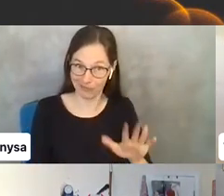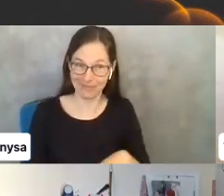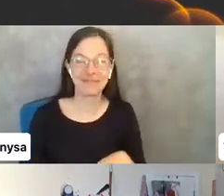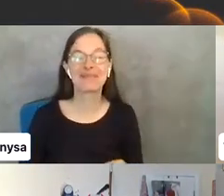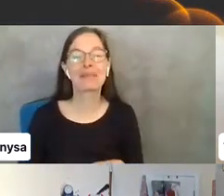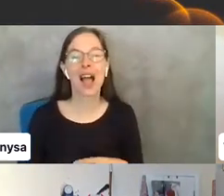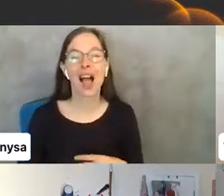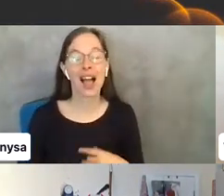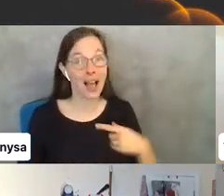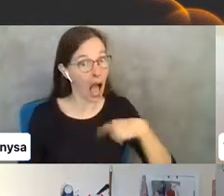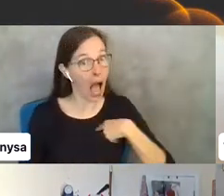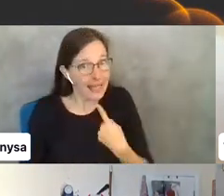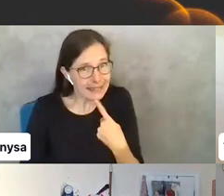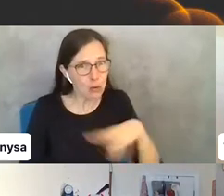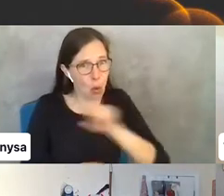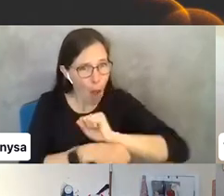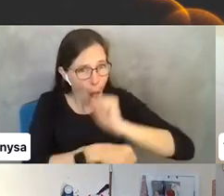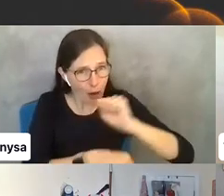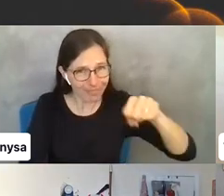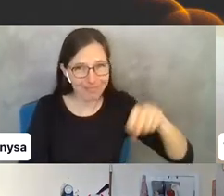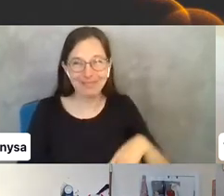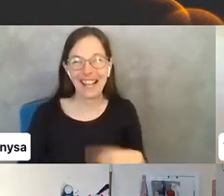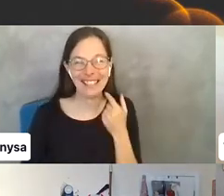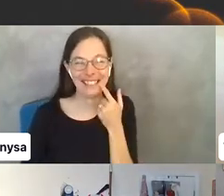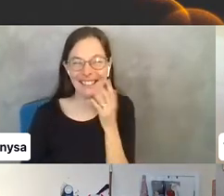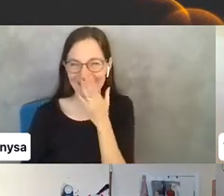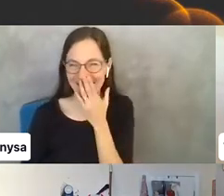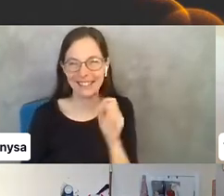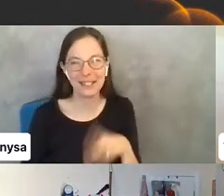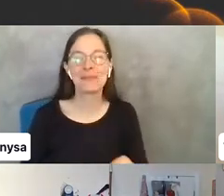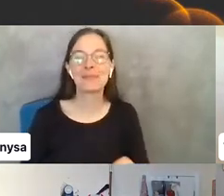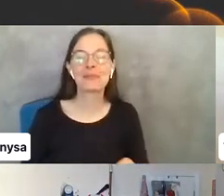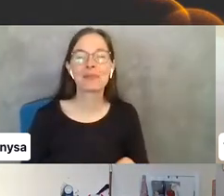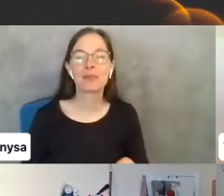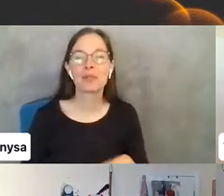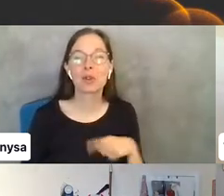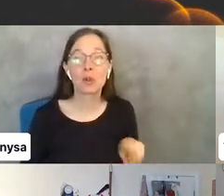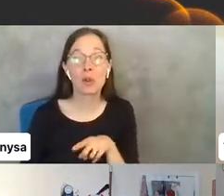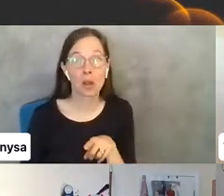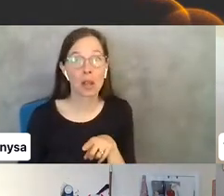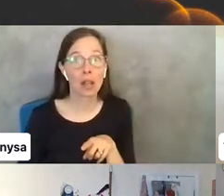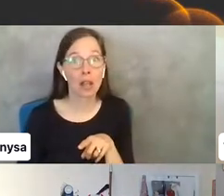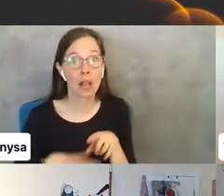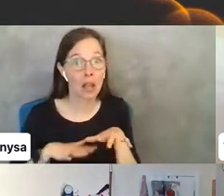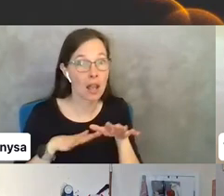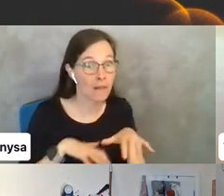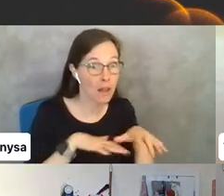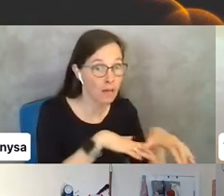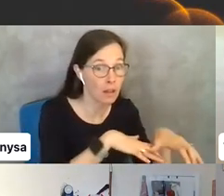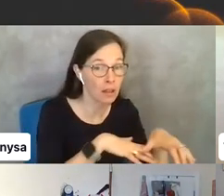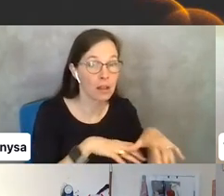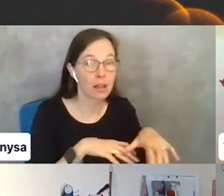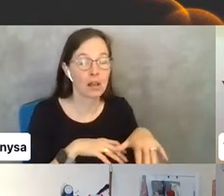said work. Oh my goodness. So yeah, when you're advancing, advance,